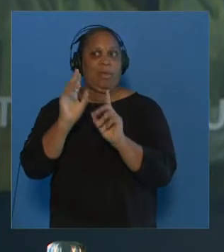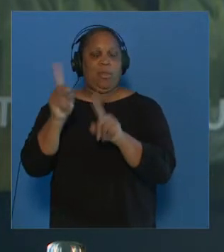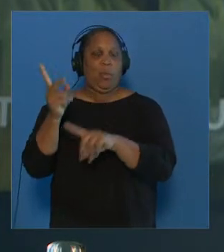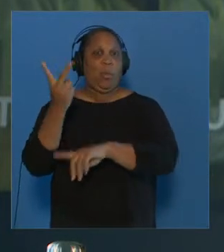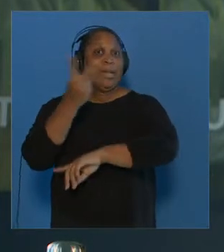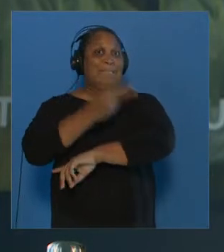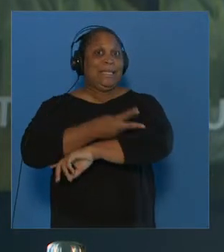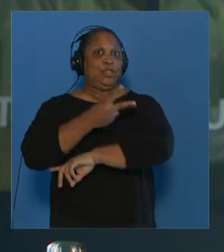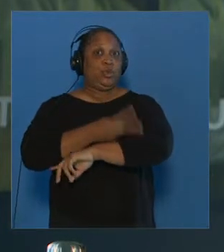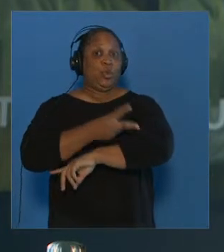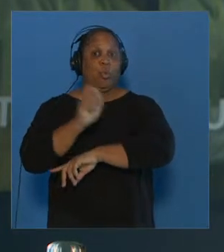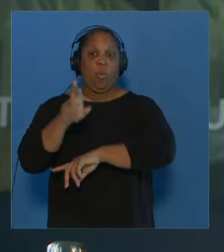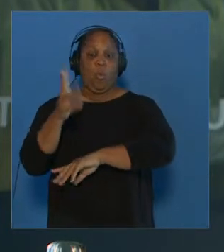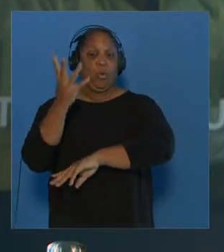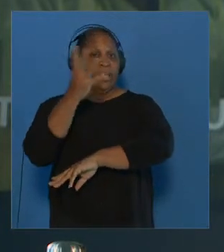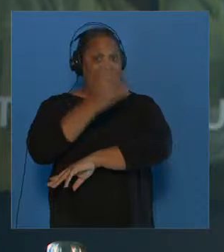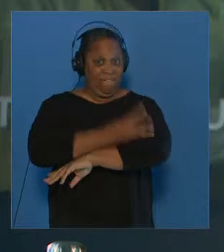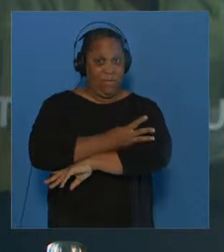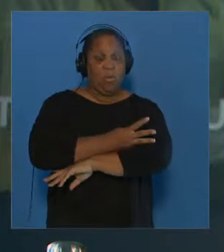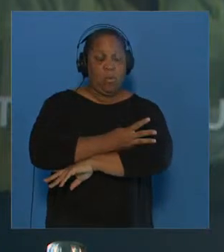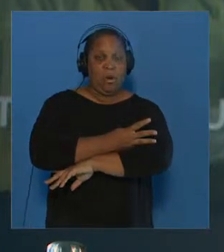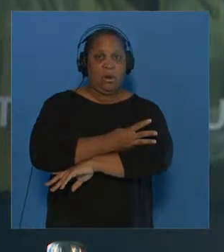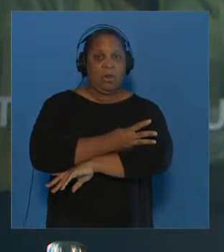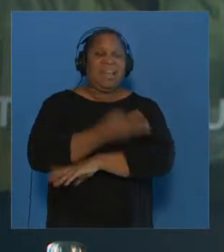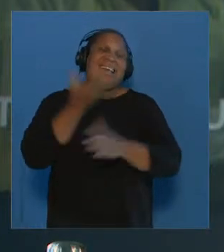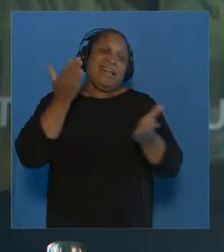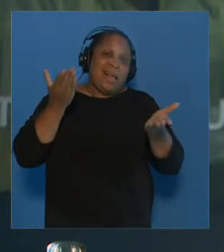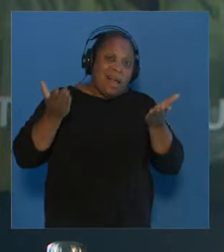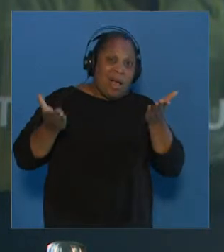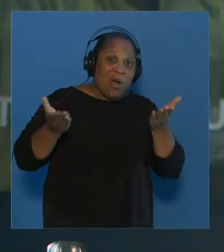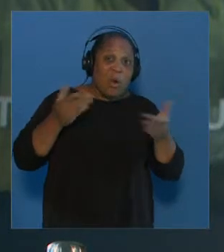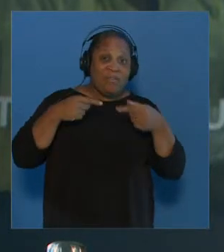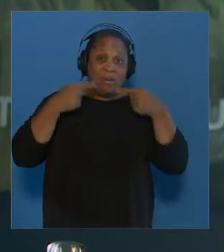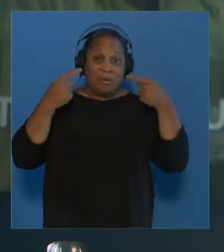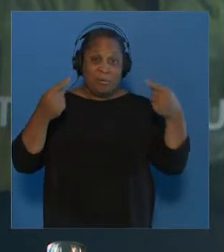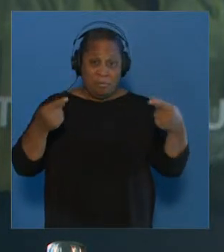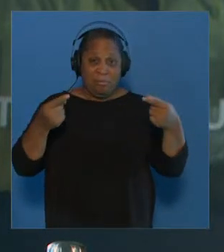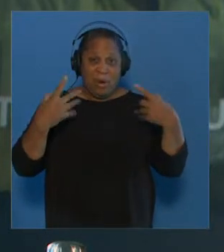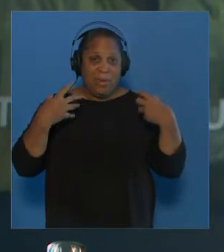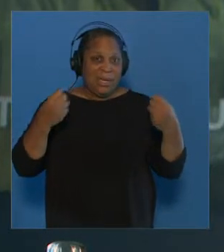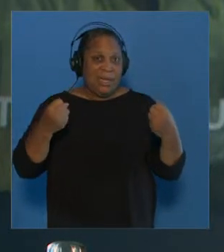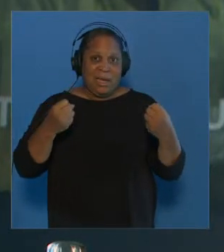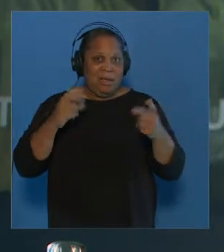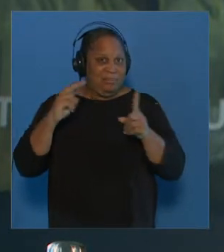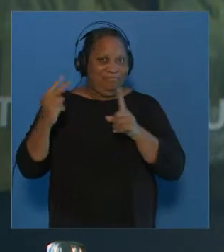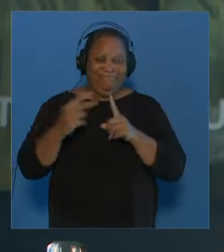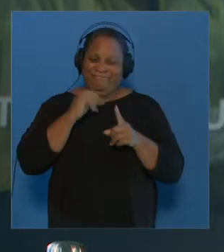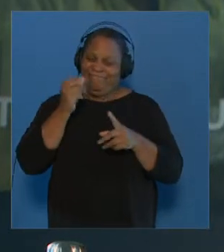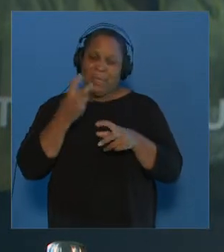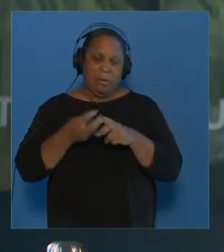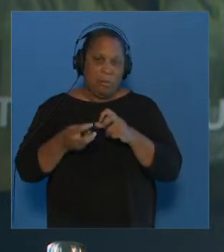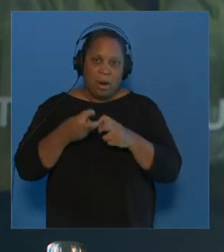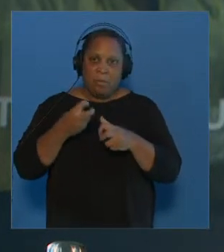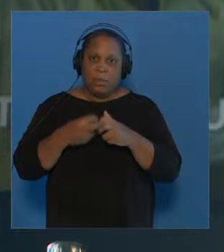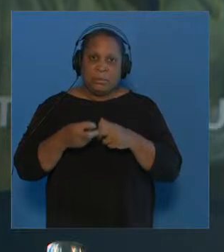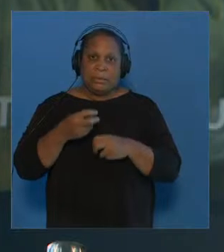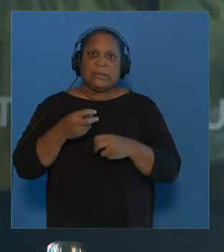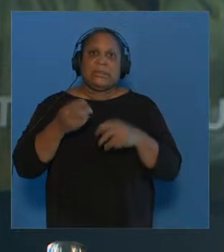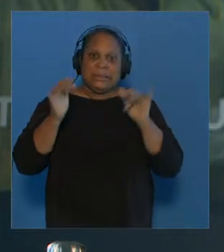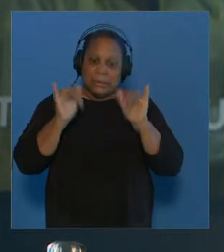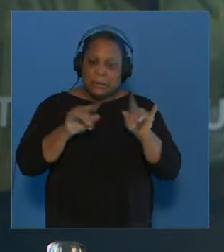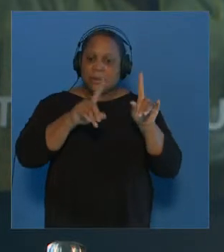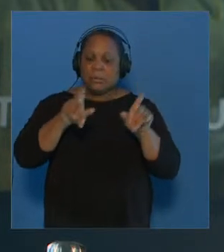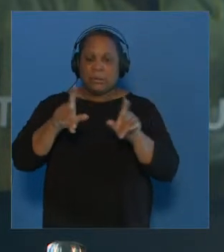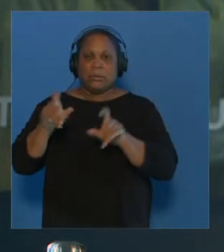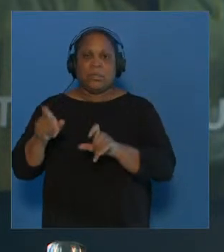2 and or day 4. However, from a public health point of view, it's not that problematic because it was still a series of tests, and our